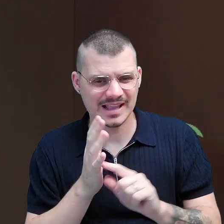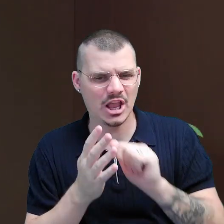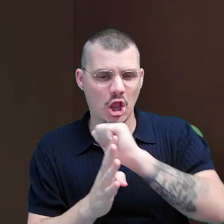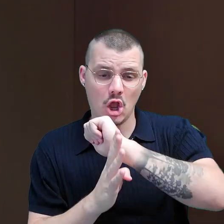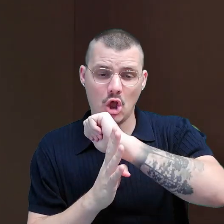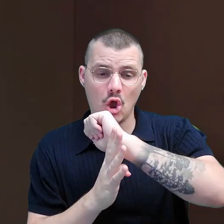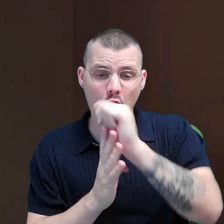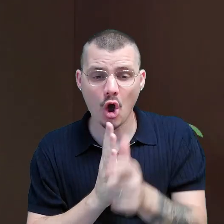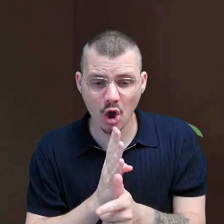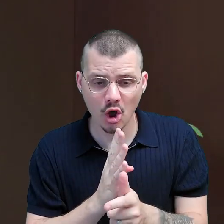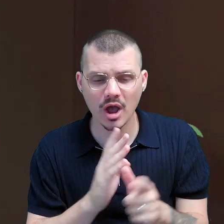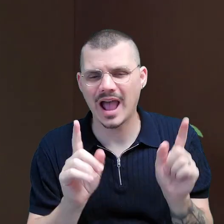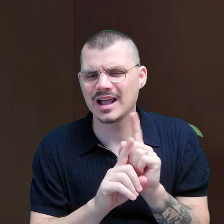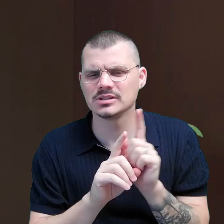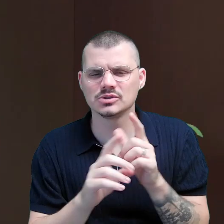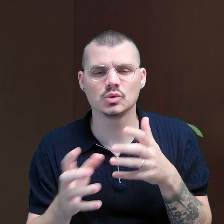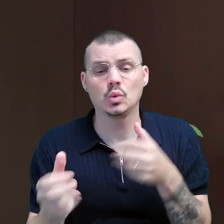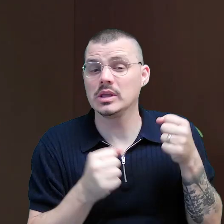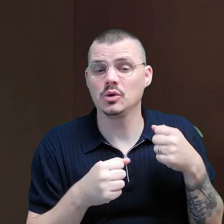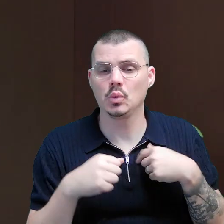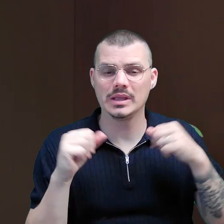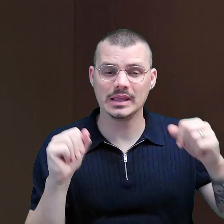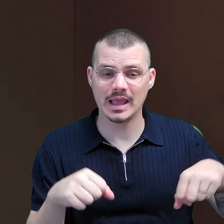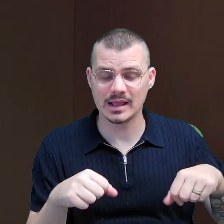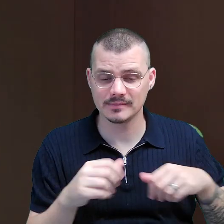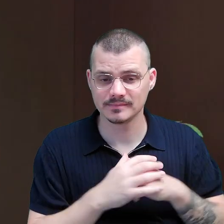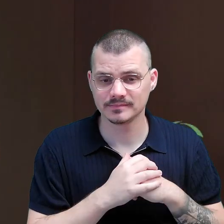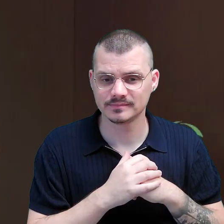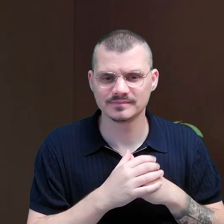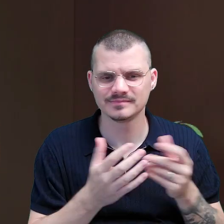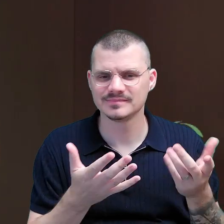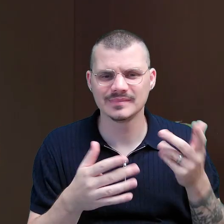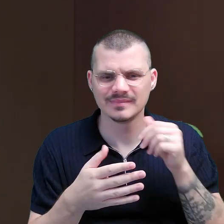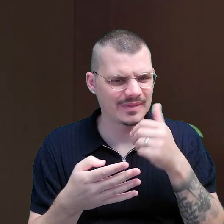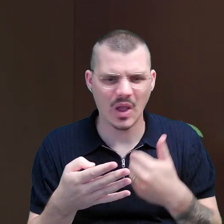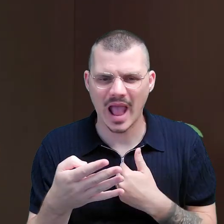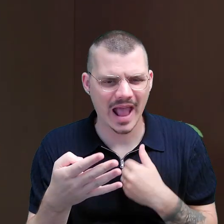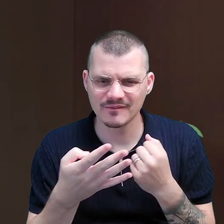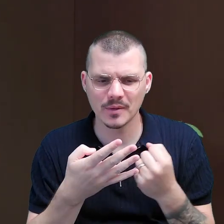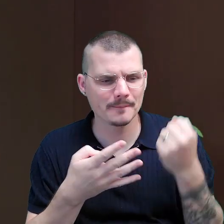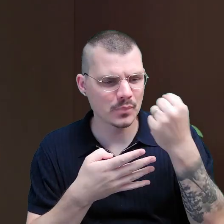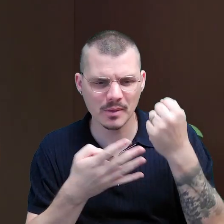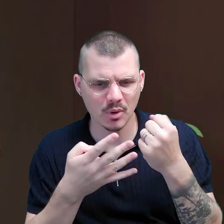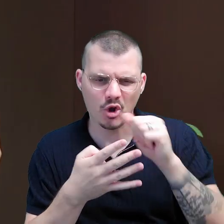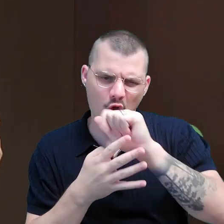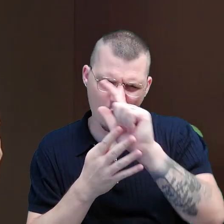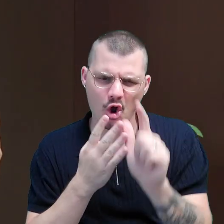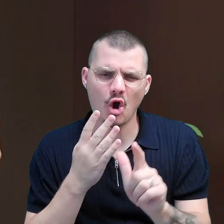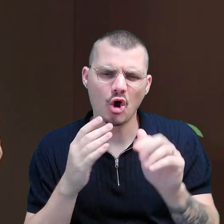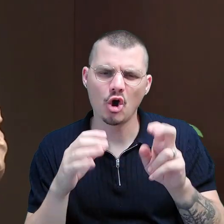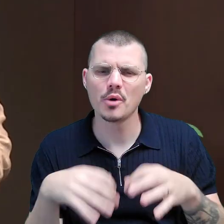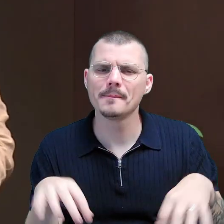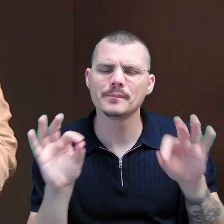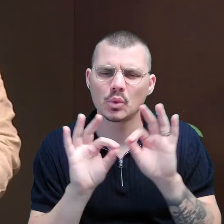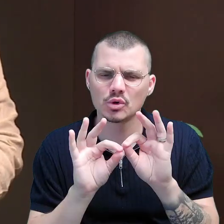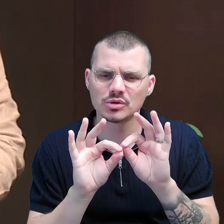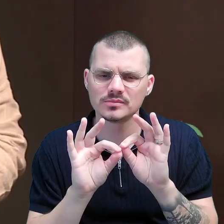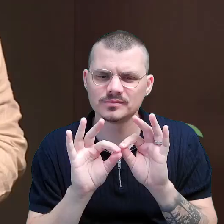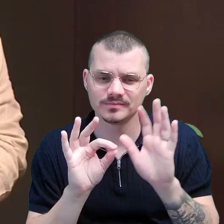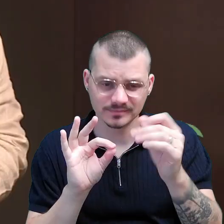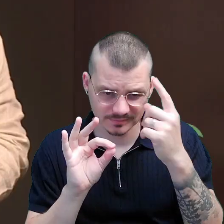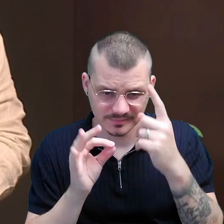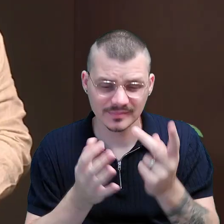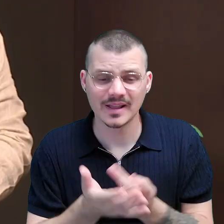investigate all of it as quick as we can. There's no priority. They all are important.